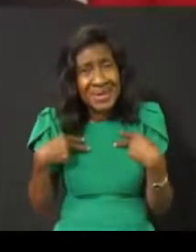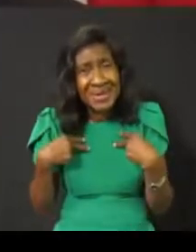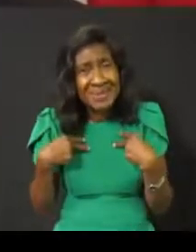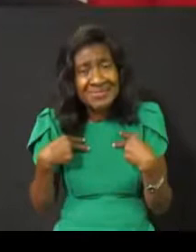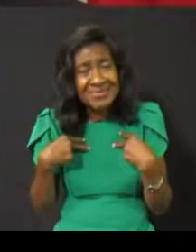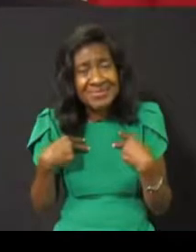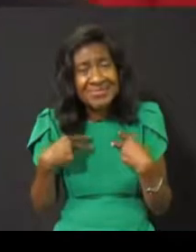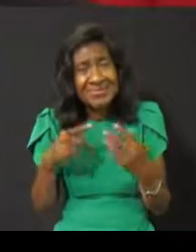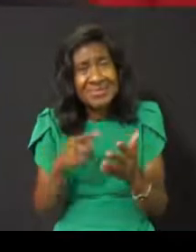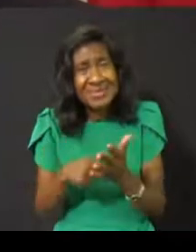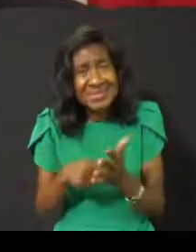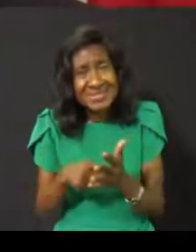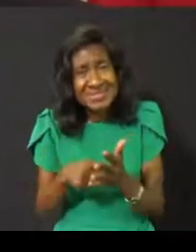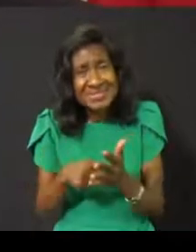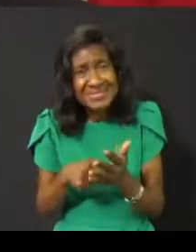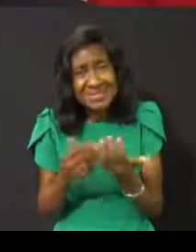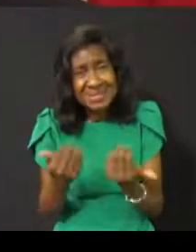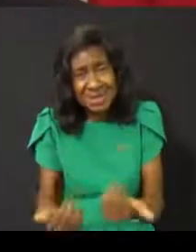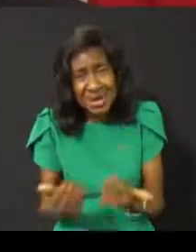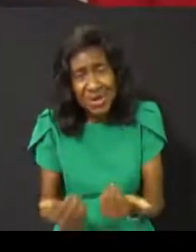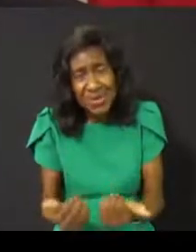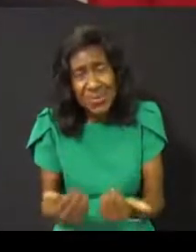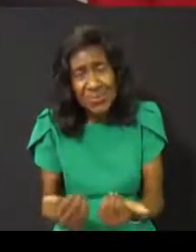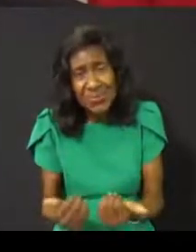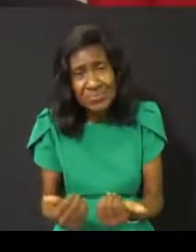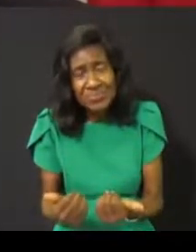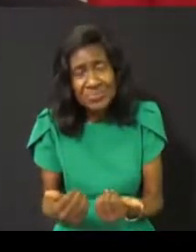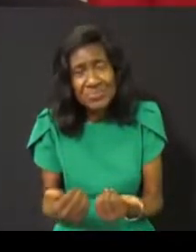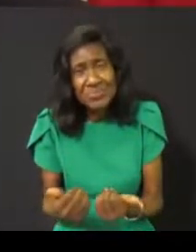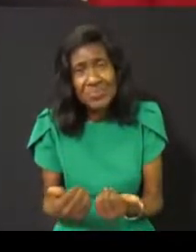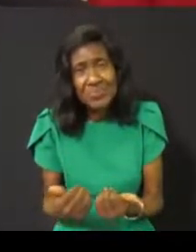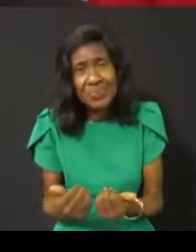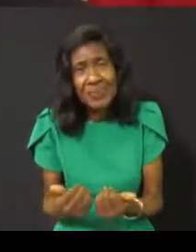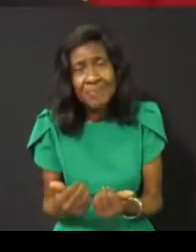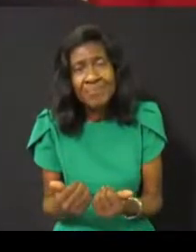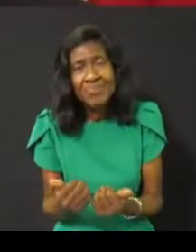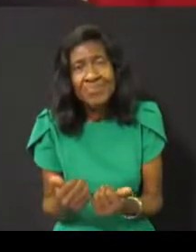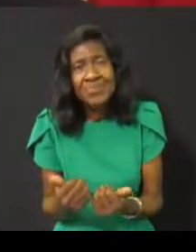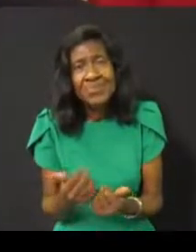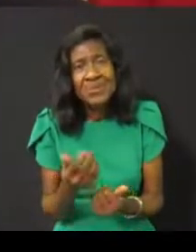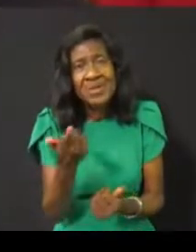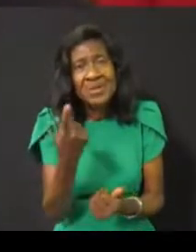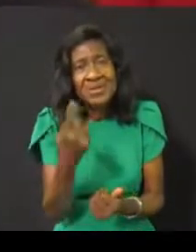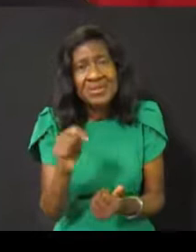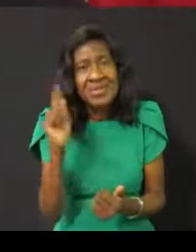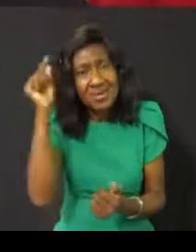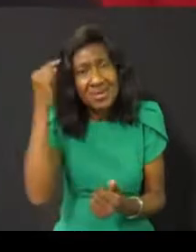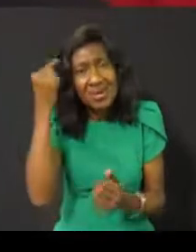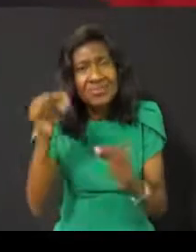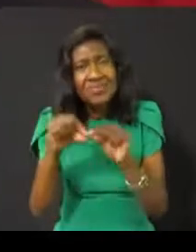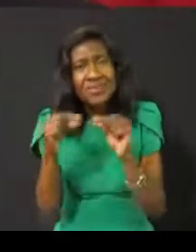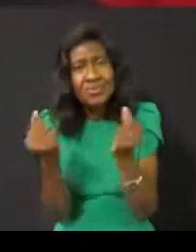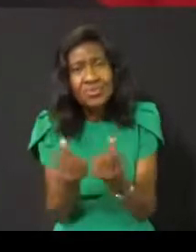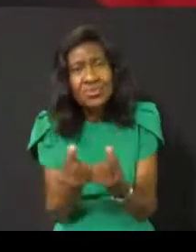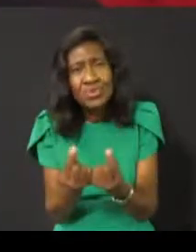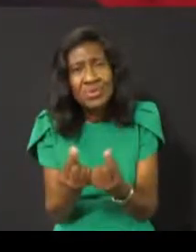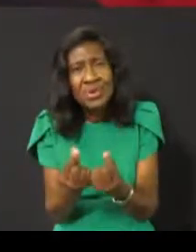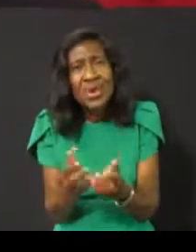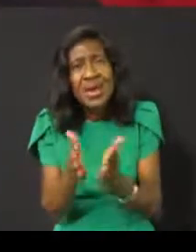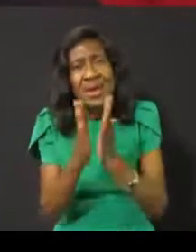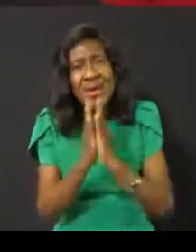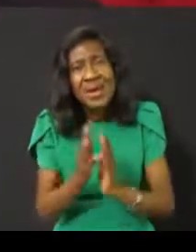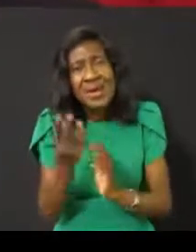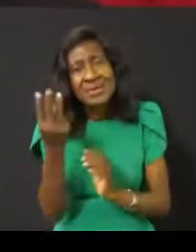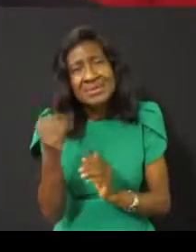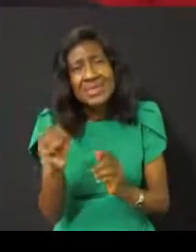public service, that the one that the government has given us, in that they have asked us to do collaboratively,